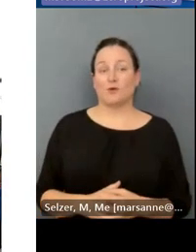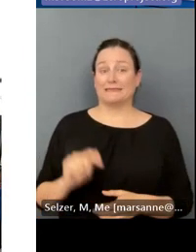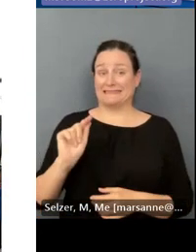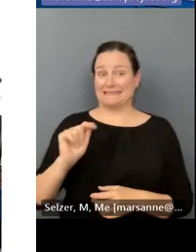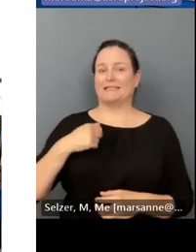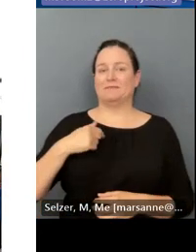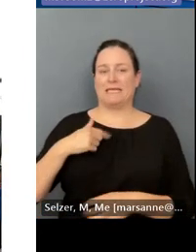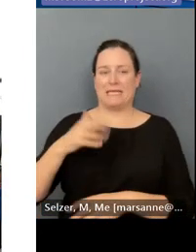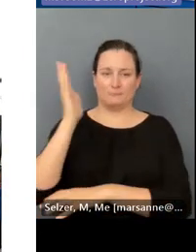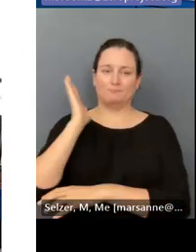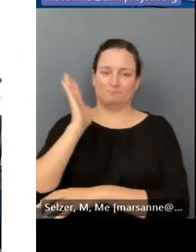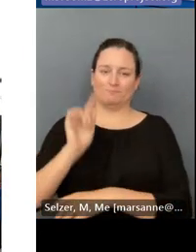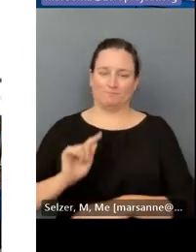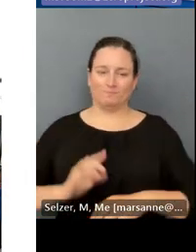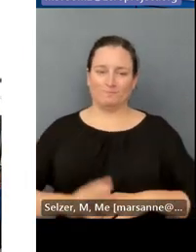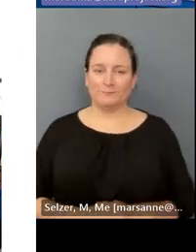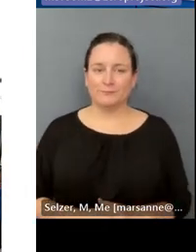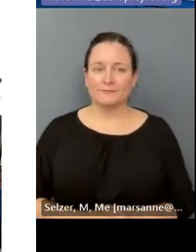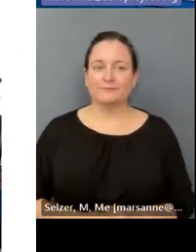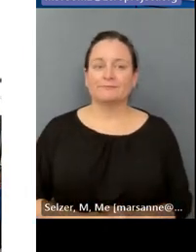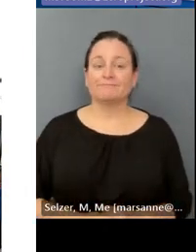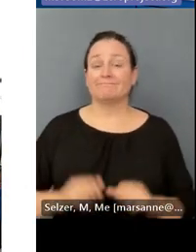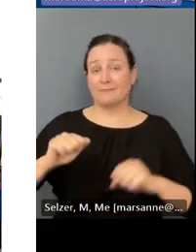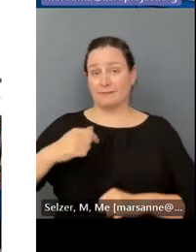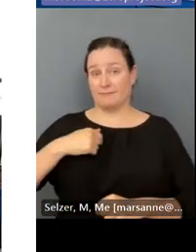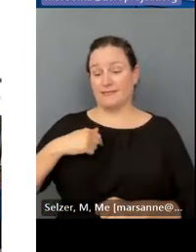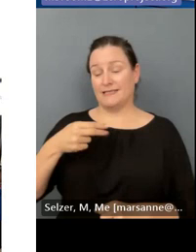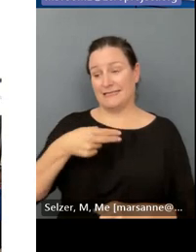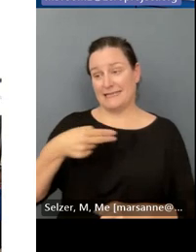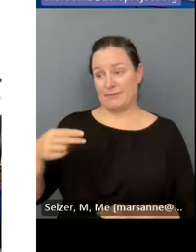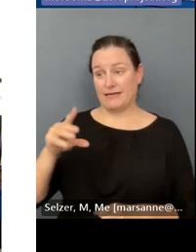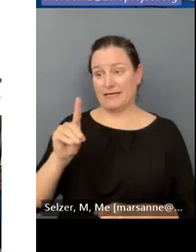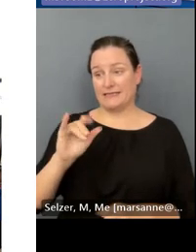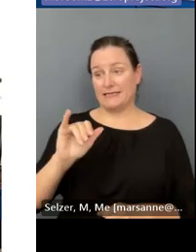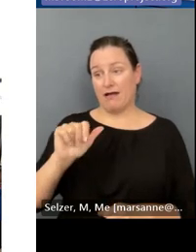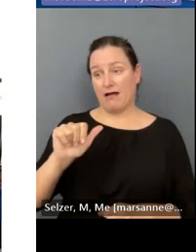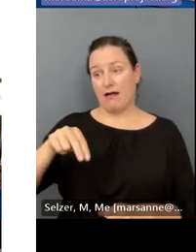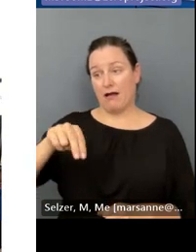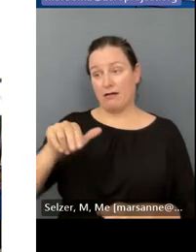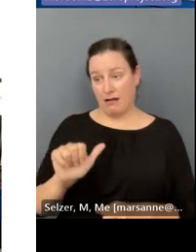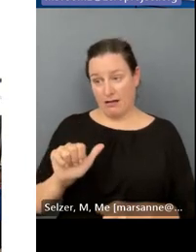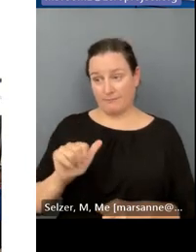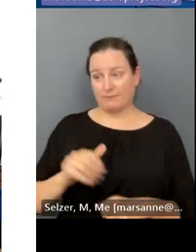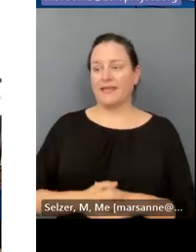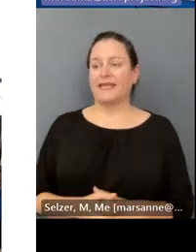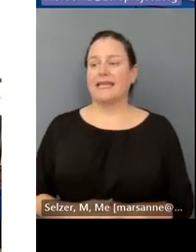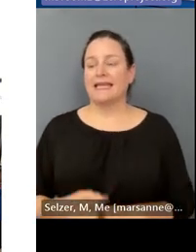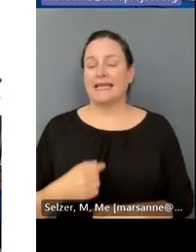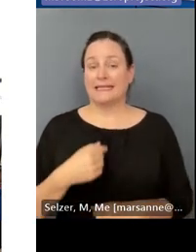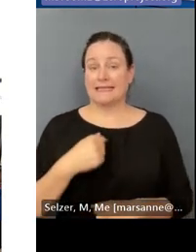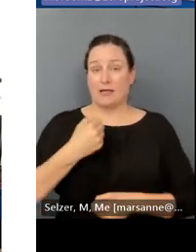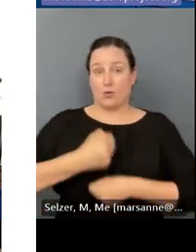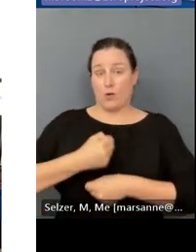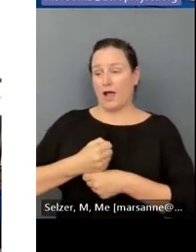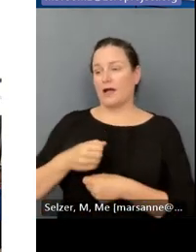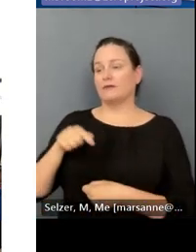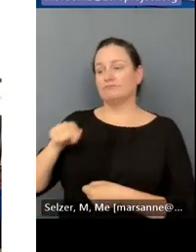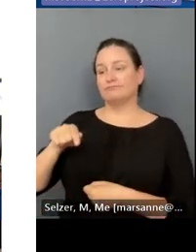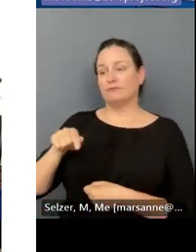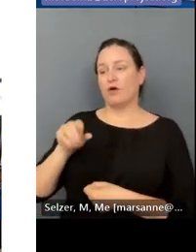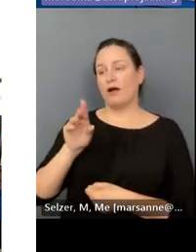Well, yes, as Lydia said, my name is Diana Agudelo-Royas. I work for the Fundacion ICAL